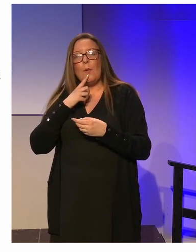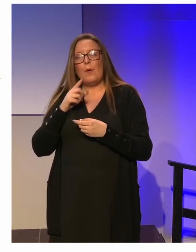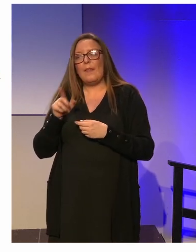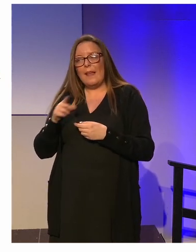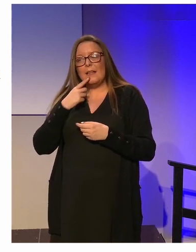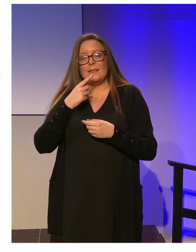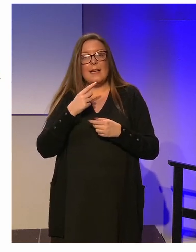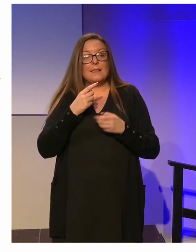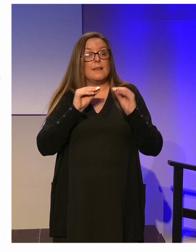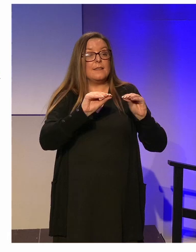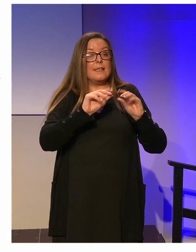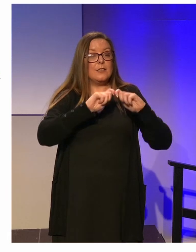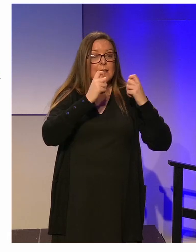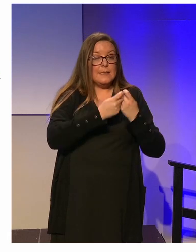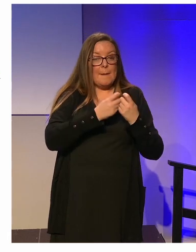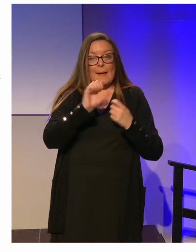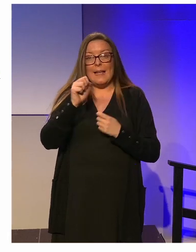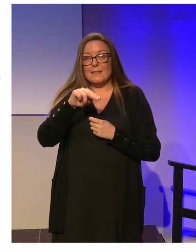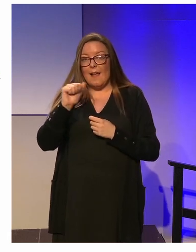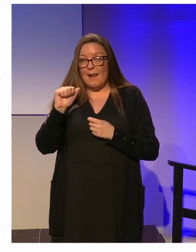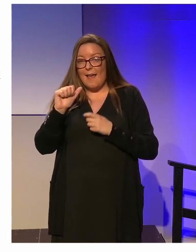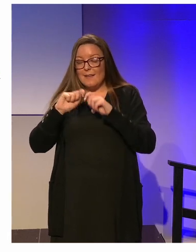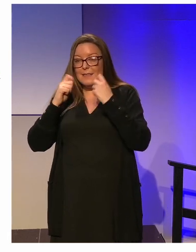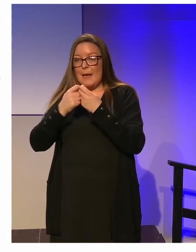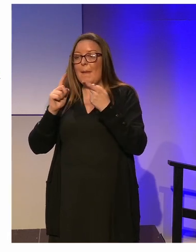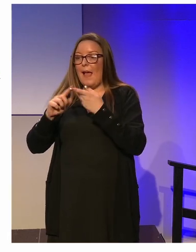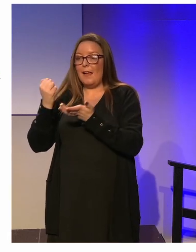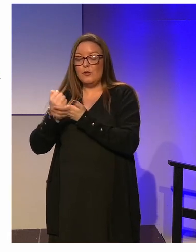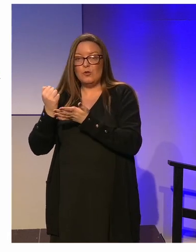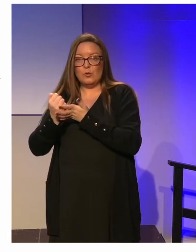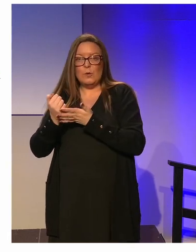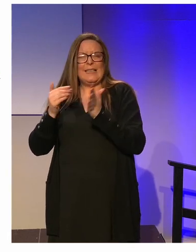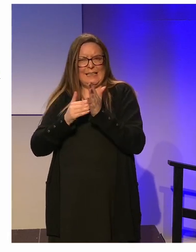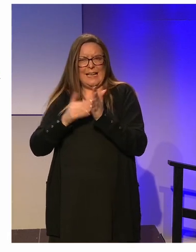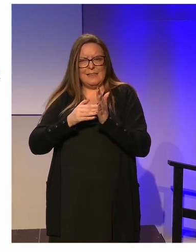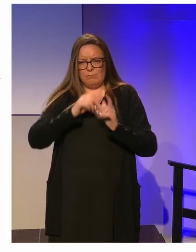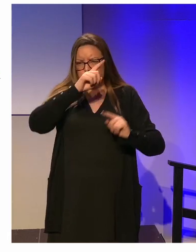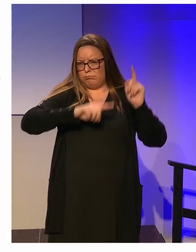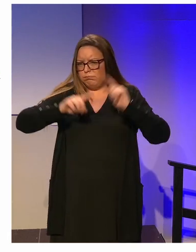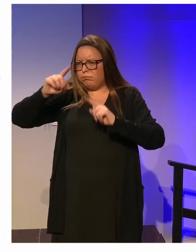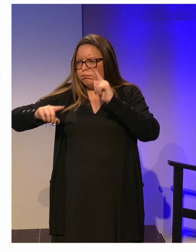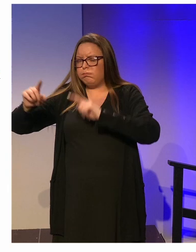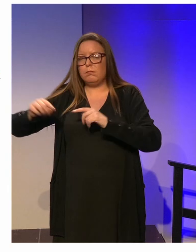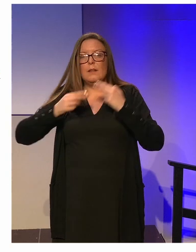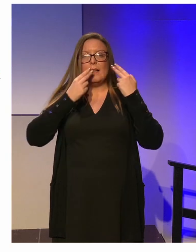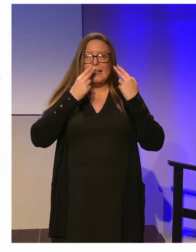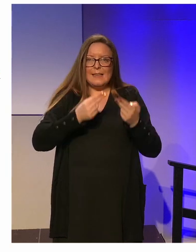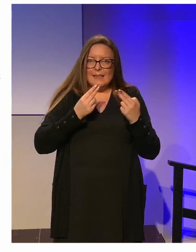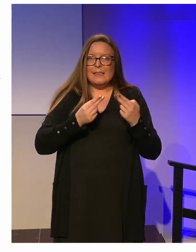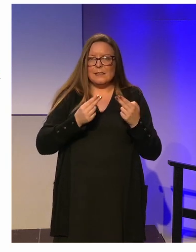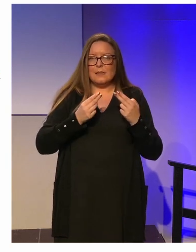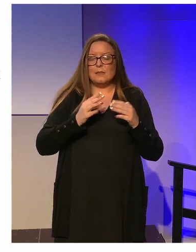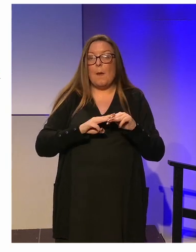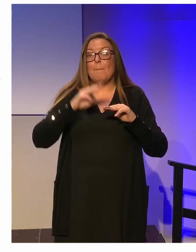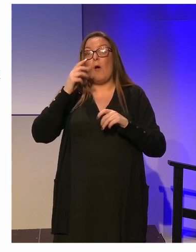our teaching team, our S&A team and our students is, even though your range of need is far greater than